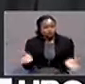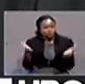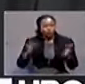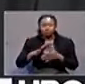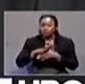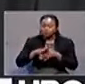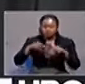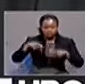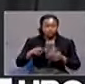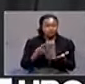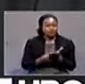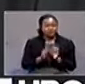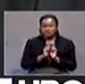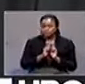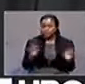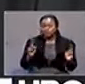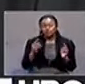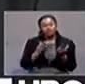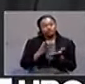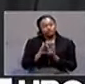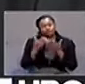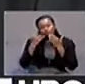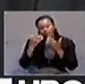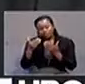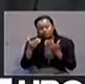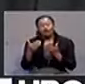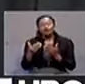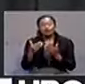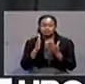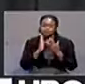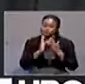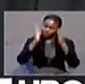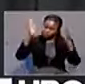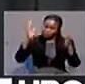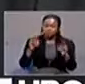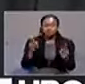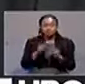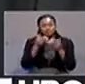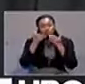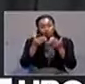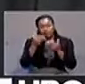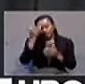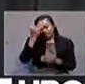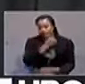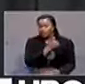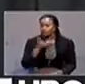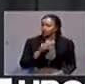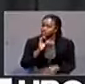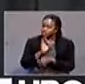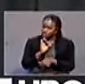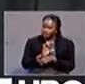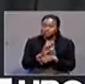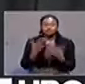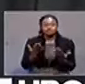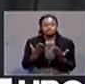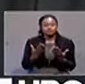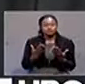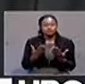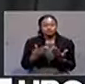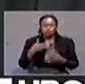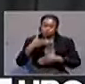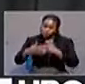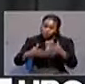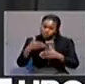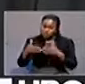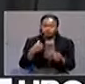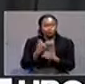in this country. So we want to thank him, we want to thank the Catholic Church that has looked after him. We want